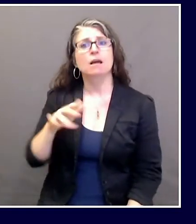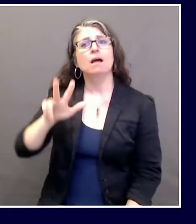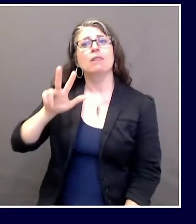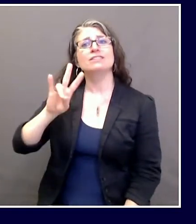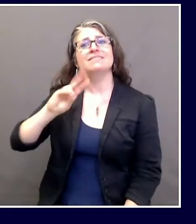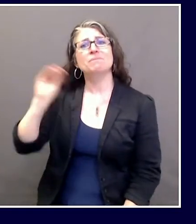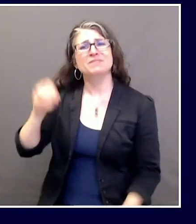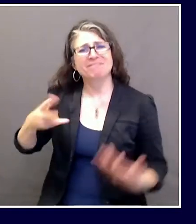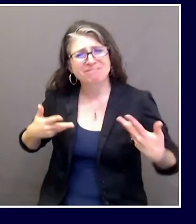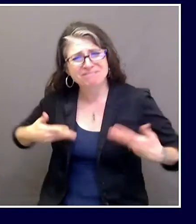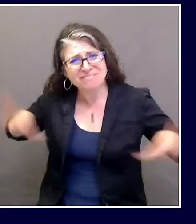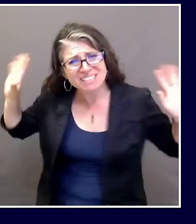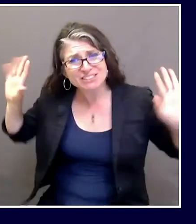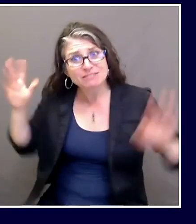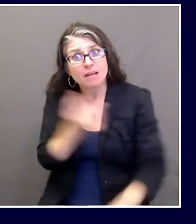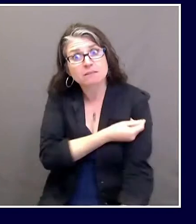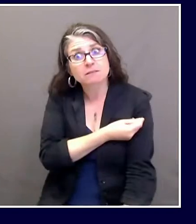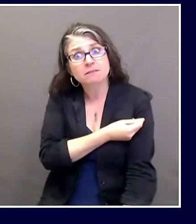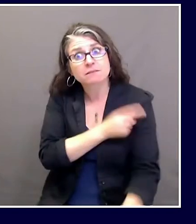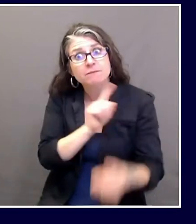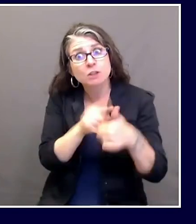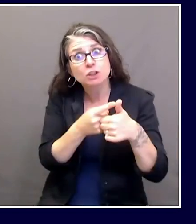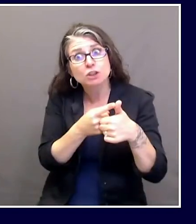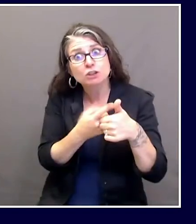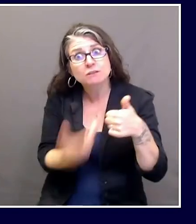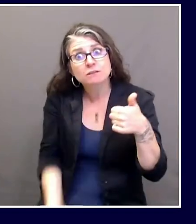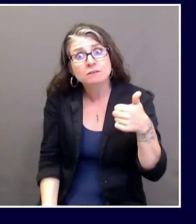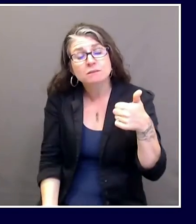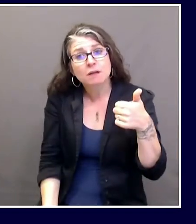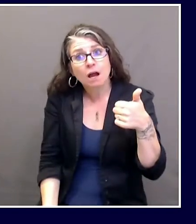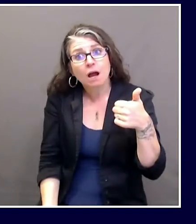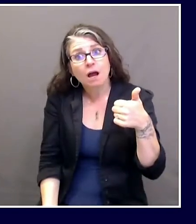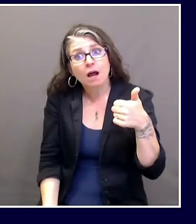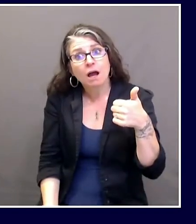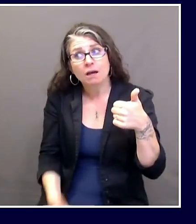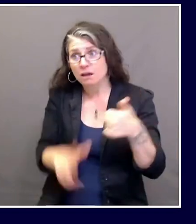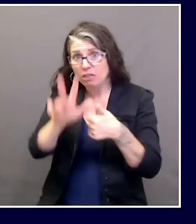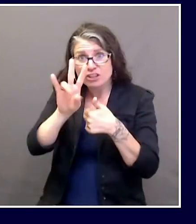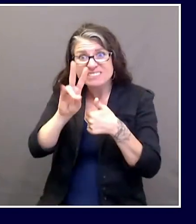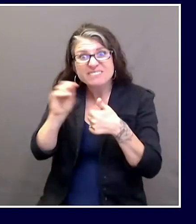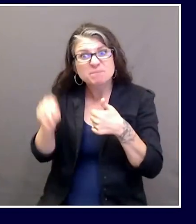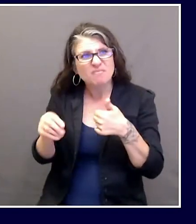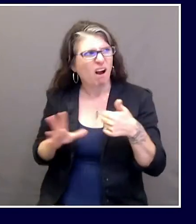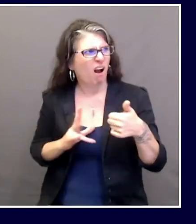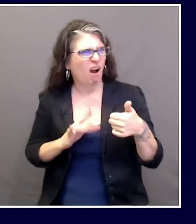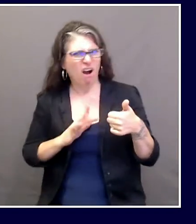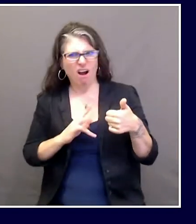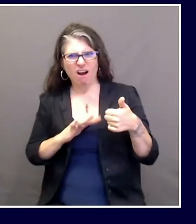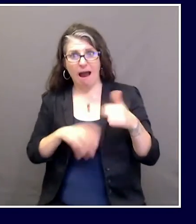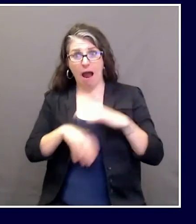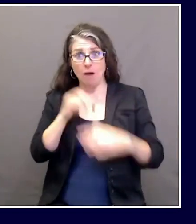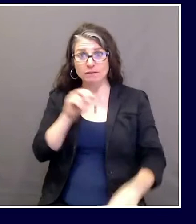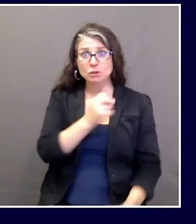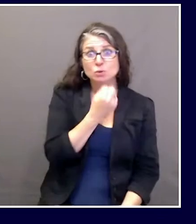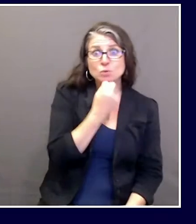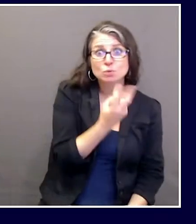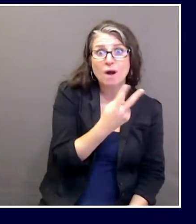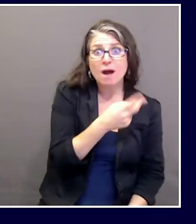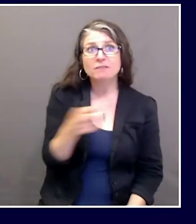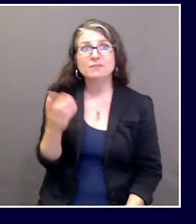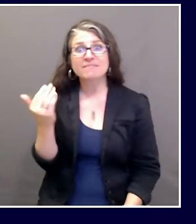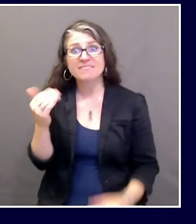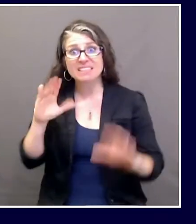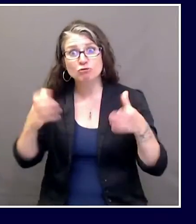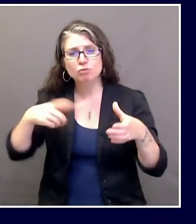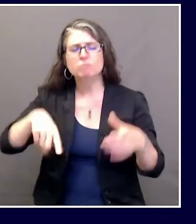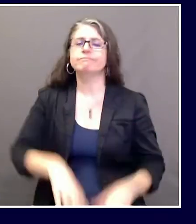to get to 67% or 2/3 of people getting those first doses before we expanded eligibility groups. And seeing that kind of